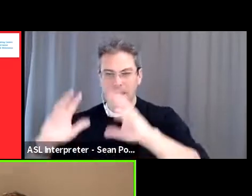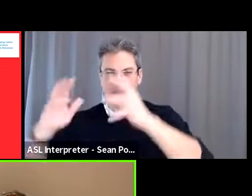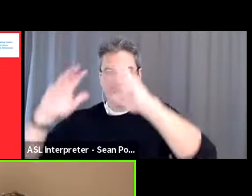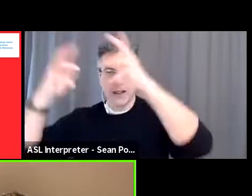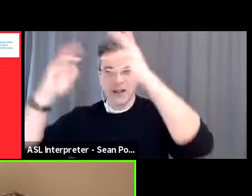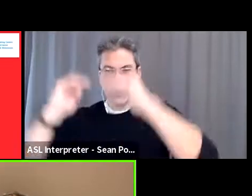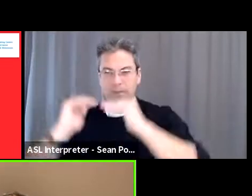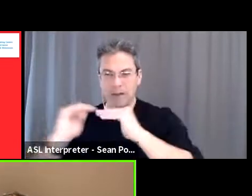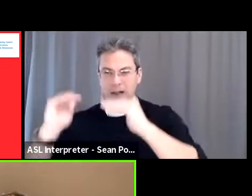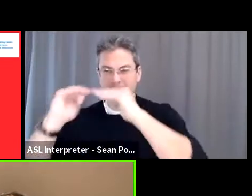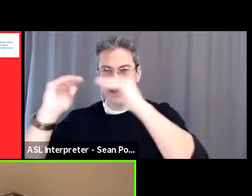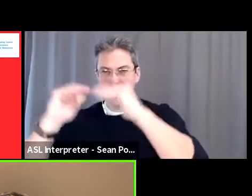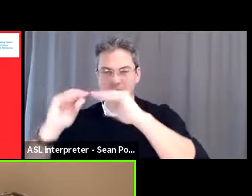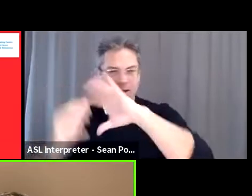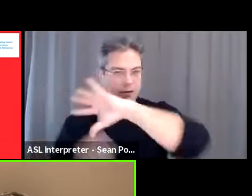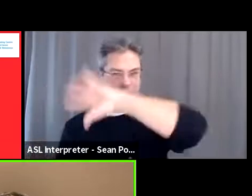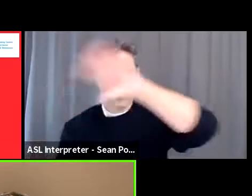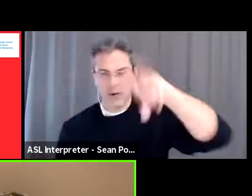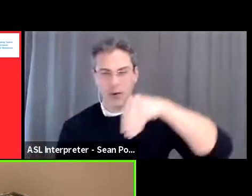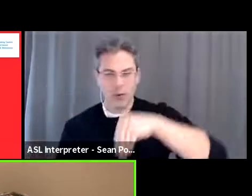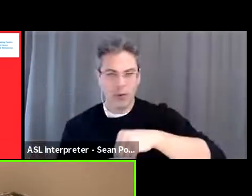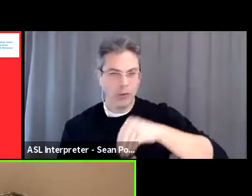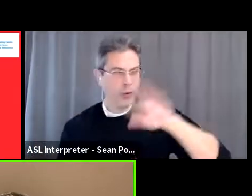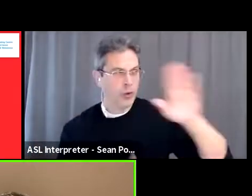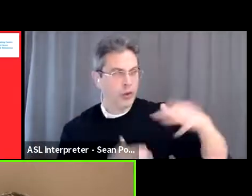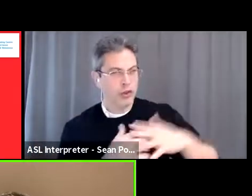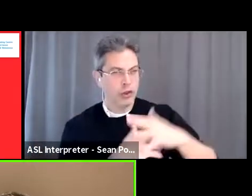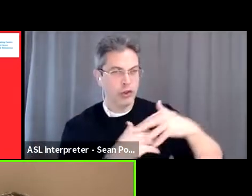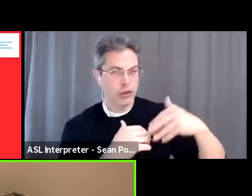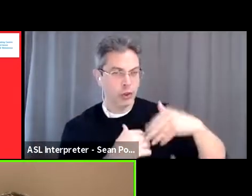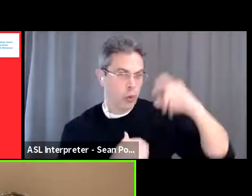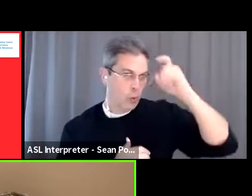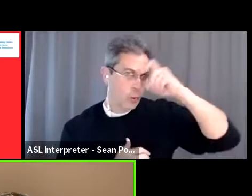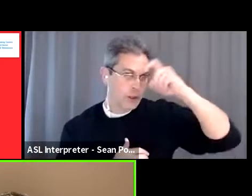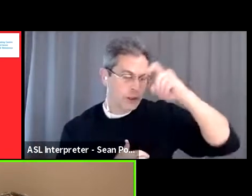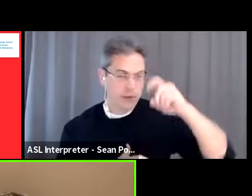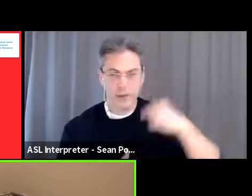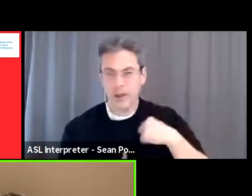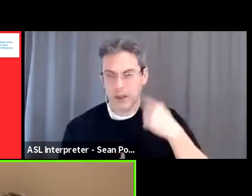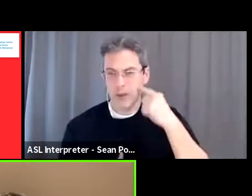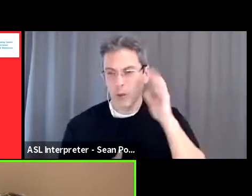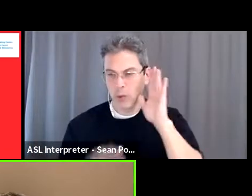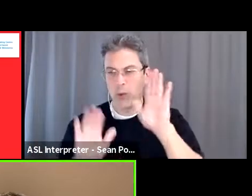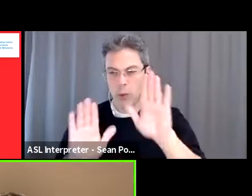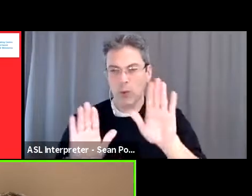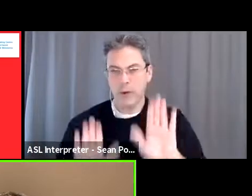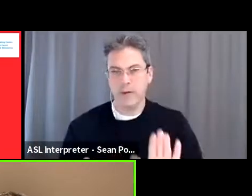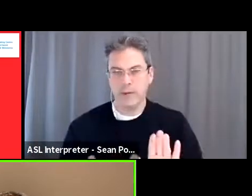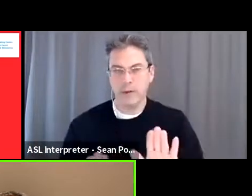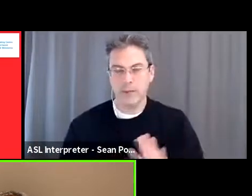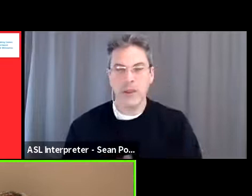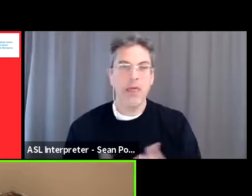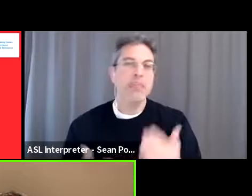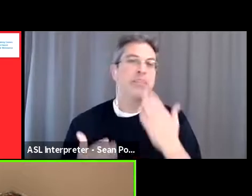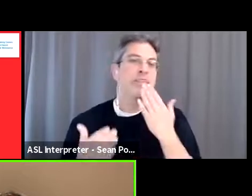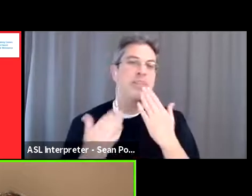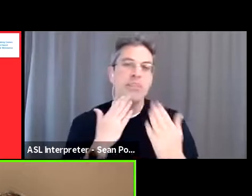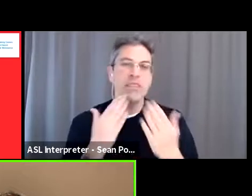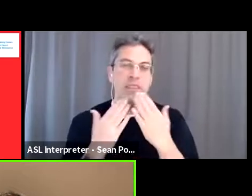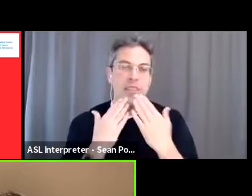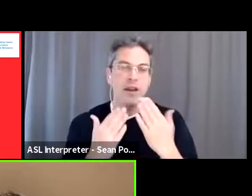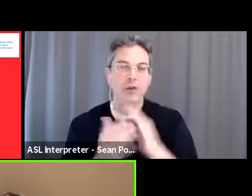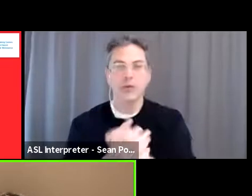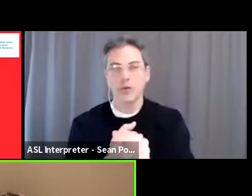it, the wisdom of our Indigenous peoples, I think that would be just terrific. So thank you so much, congratulations.